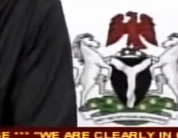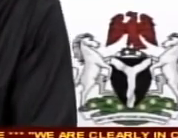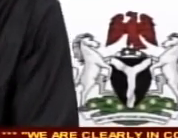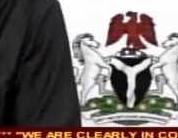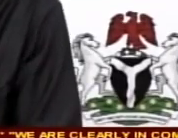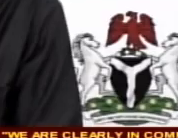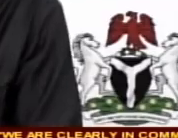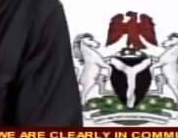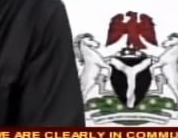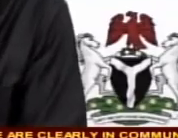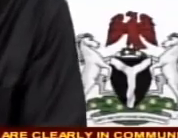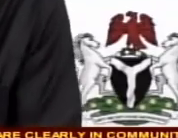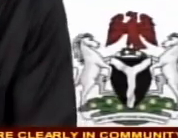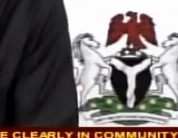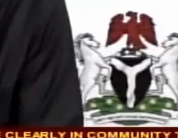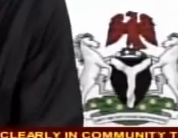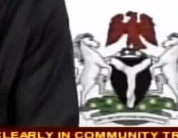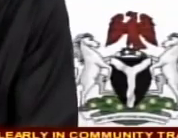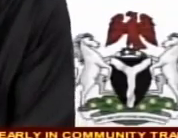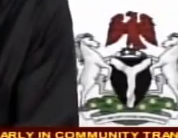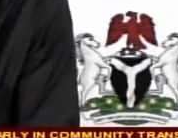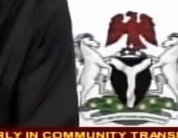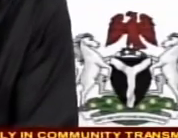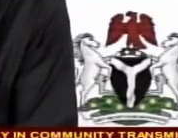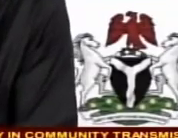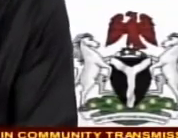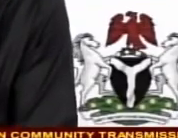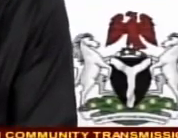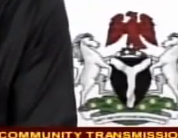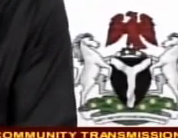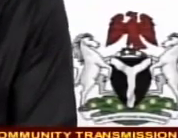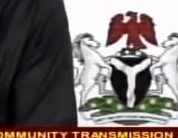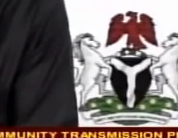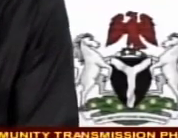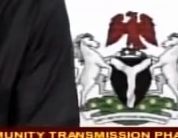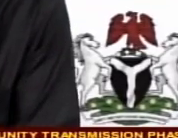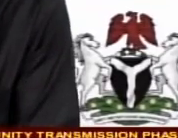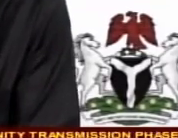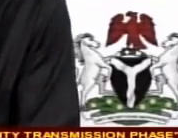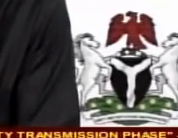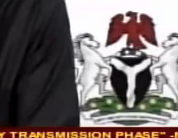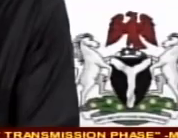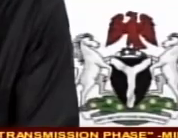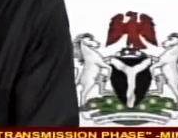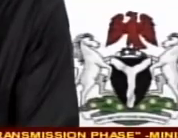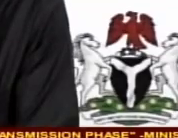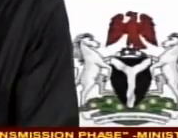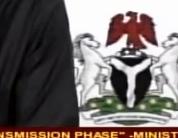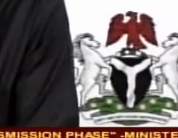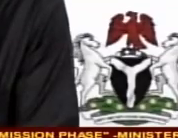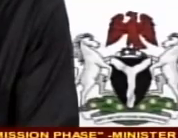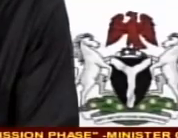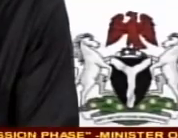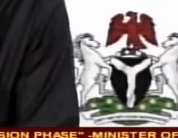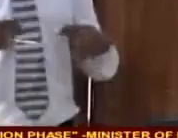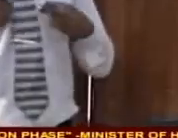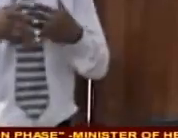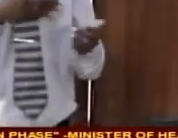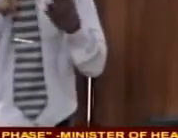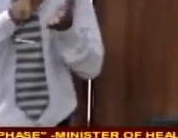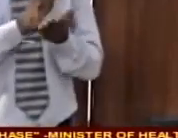comment from the chairperson of the Albino Foundation, and he's saying the Minister of Humanitarian Affairs, his members have